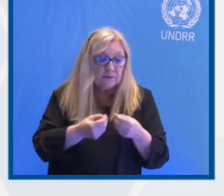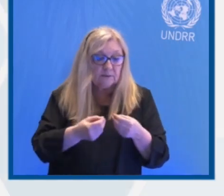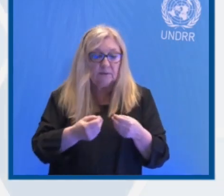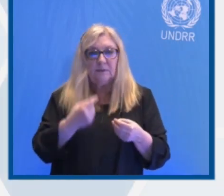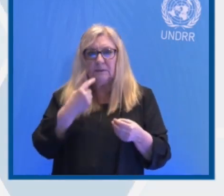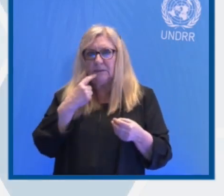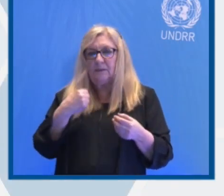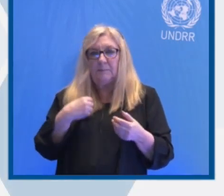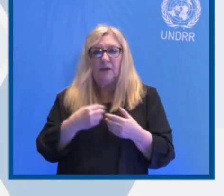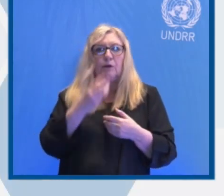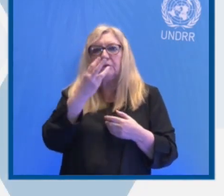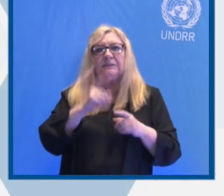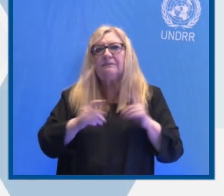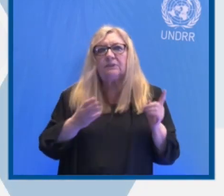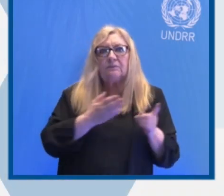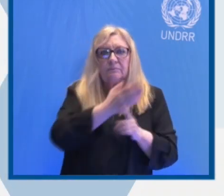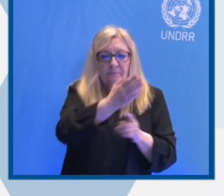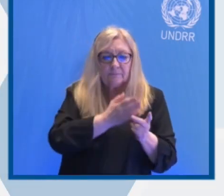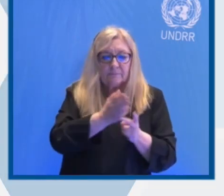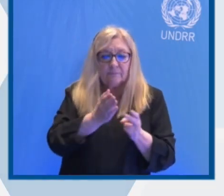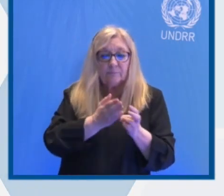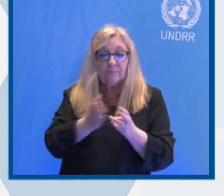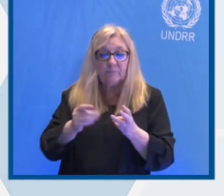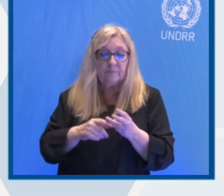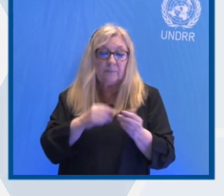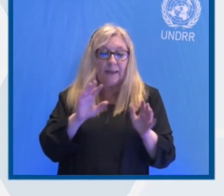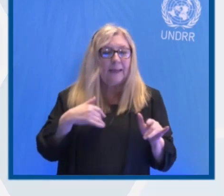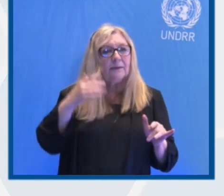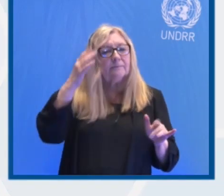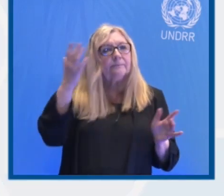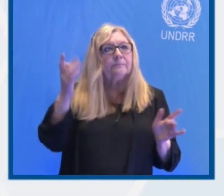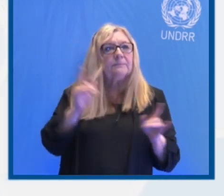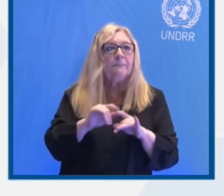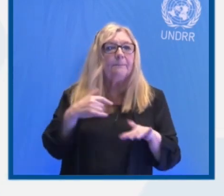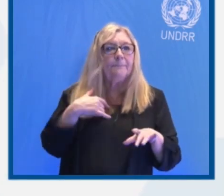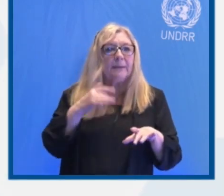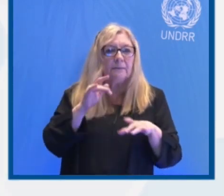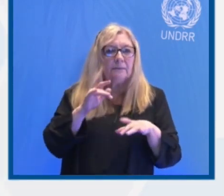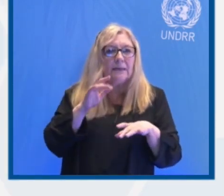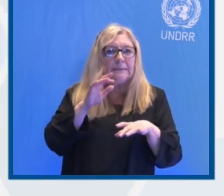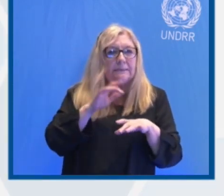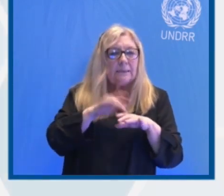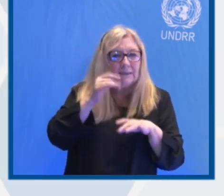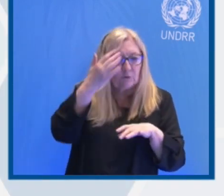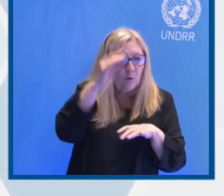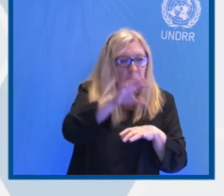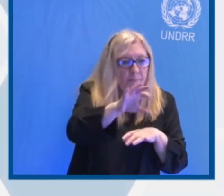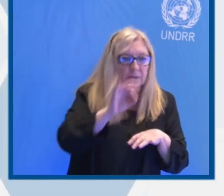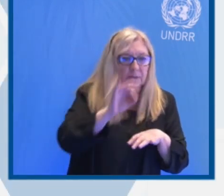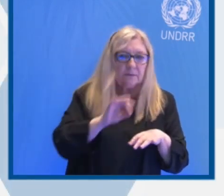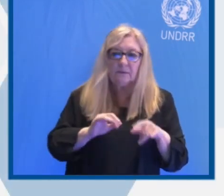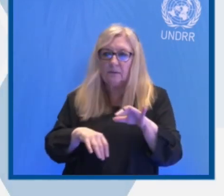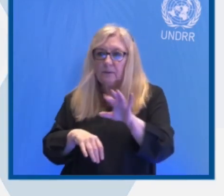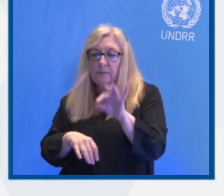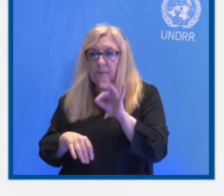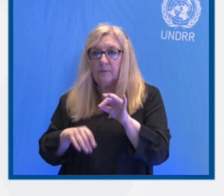choose our sensitive areas were identified, and we could recognize potential